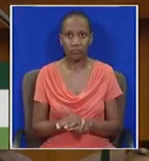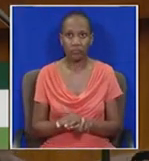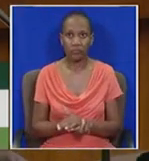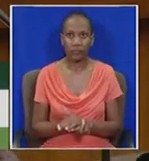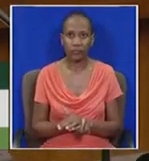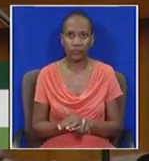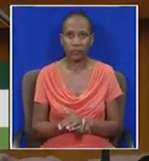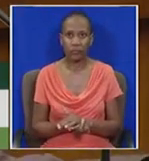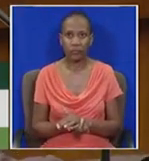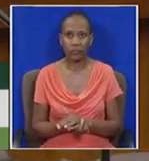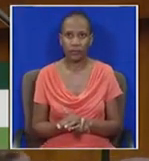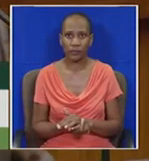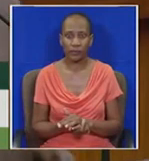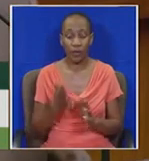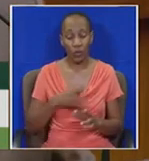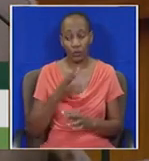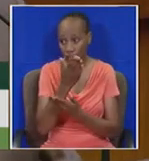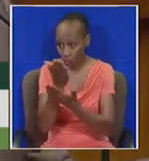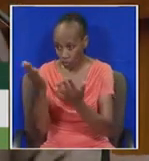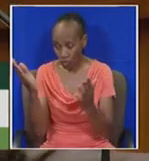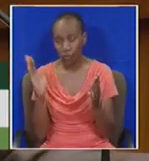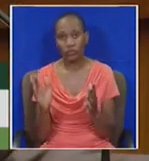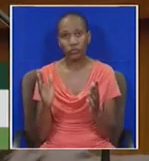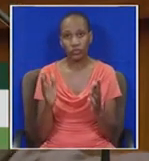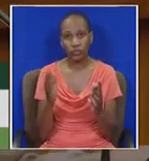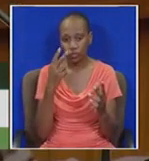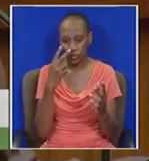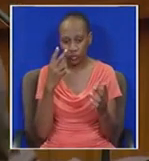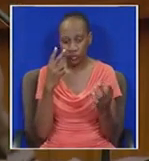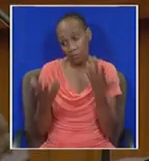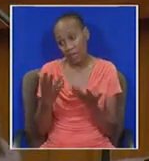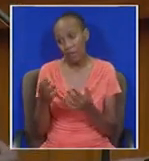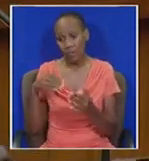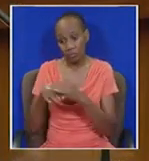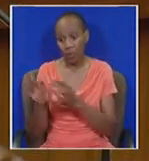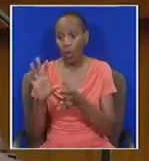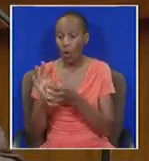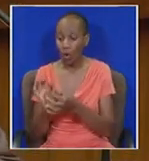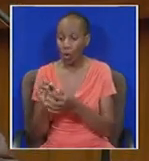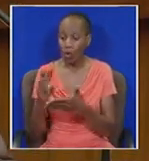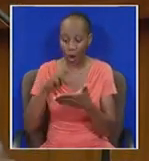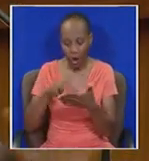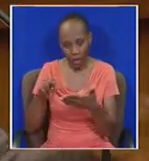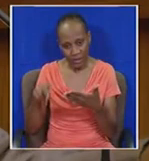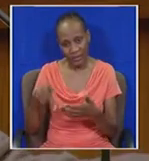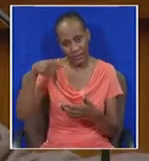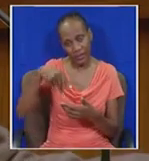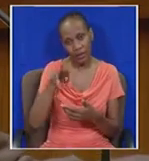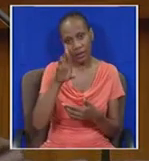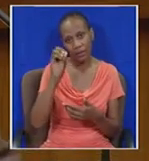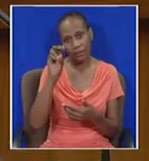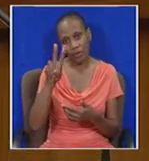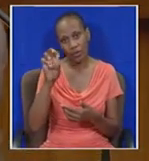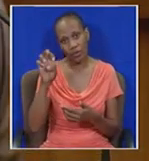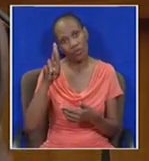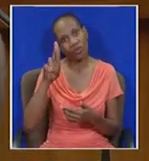And I want to refer you, even if you can read it at home, Mcebisi 31, verse 10.